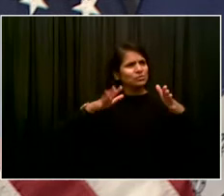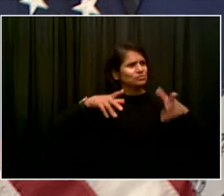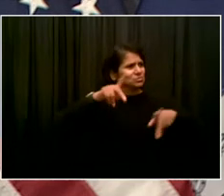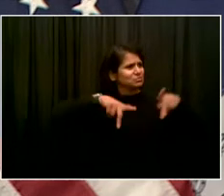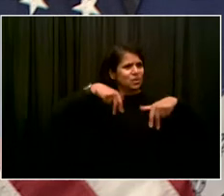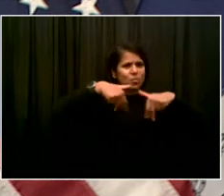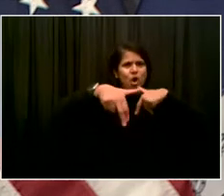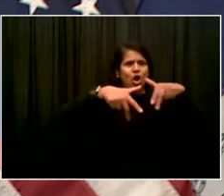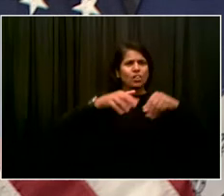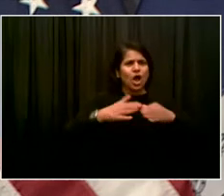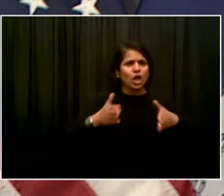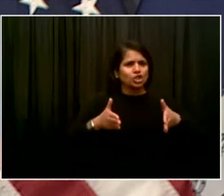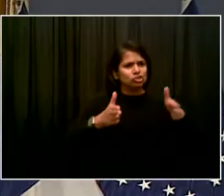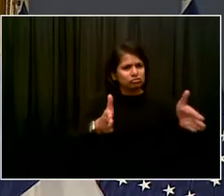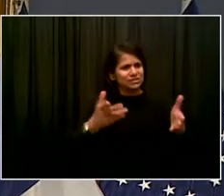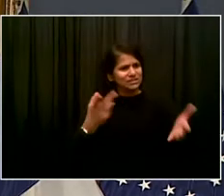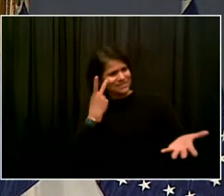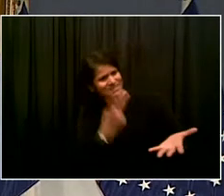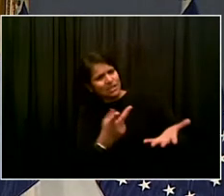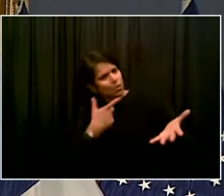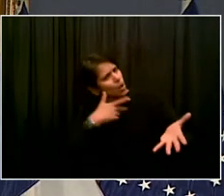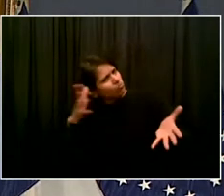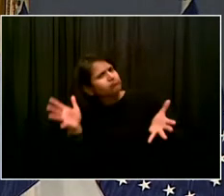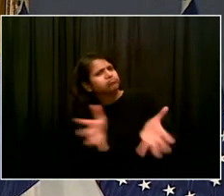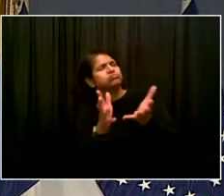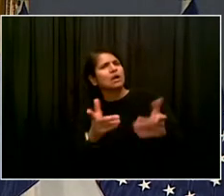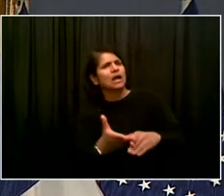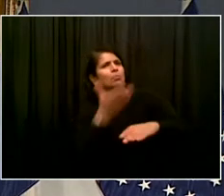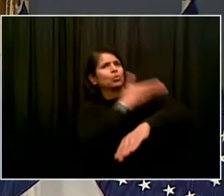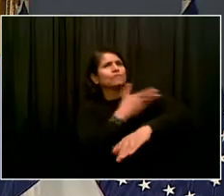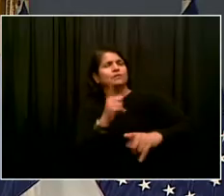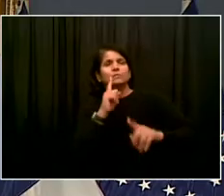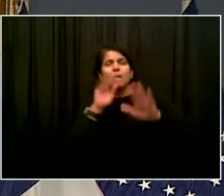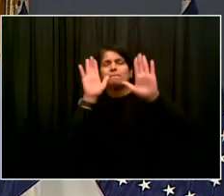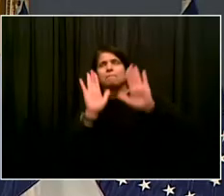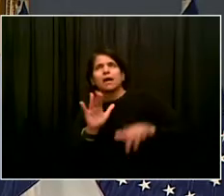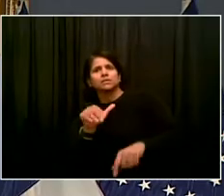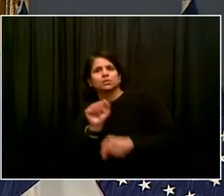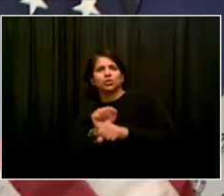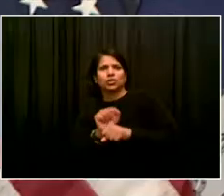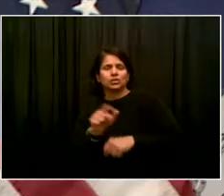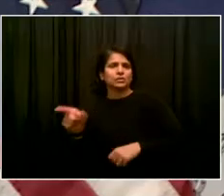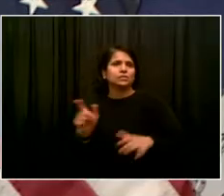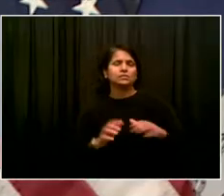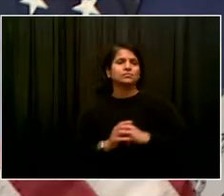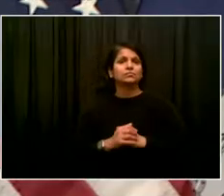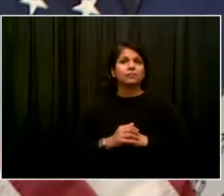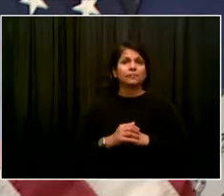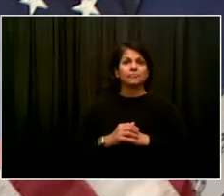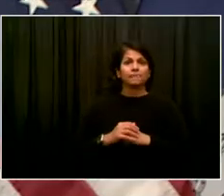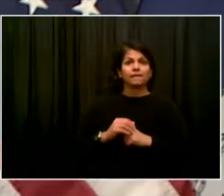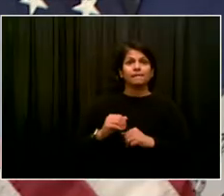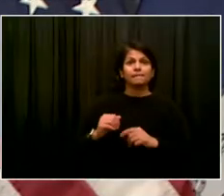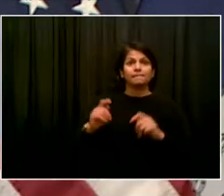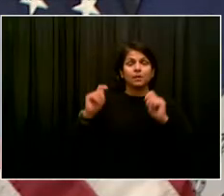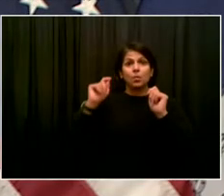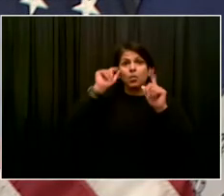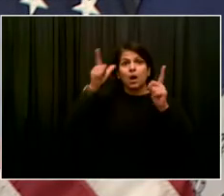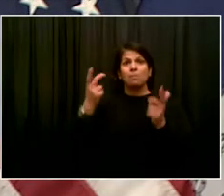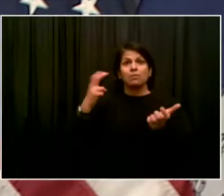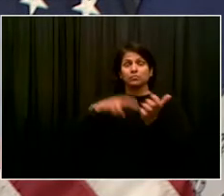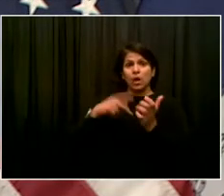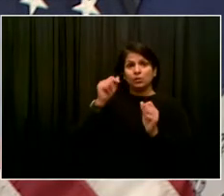work. Did it surprise you sometimes? Oh, definitely. And I mean, in some very sad ways too. I mean, I spoke about this a little bit